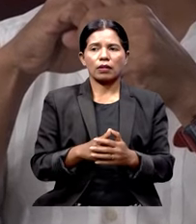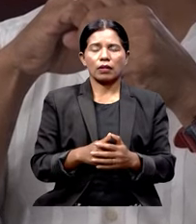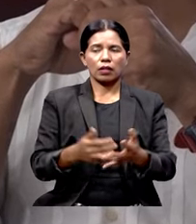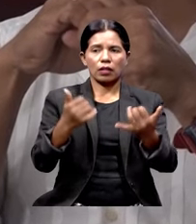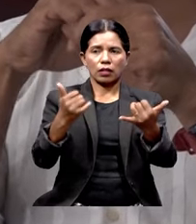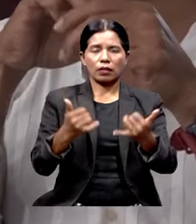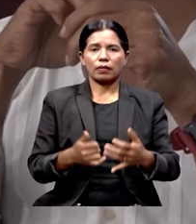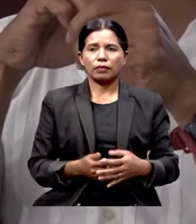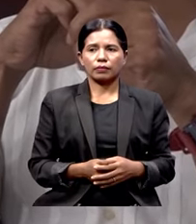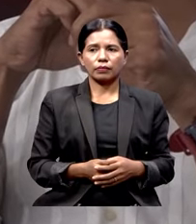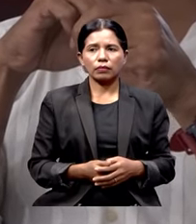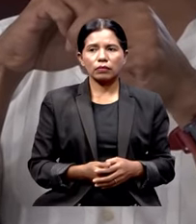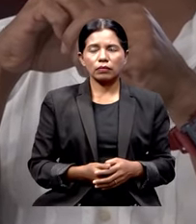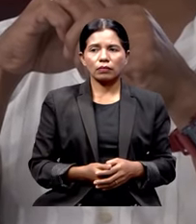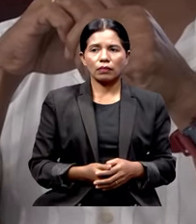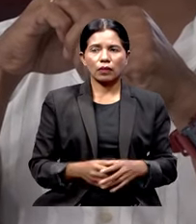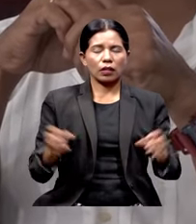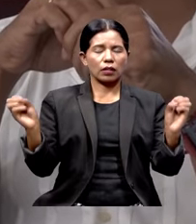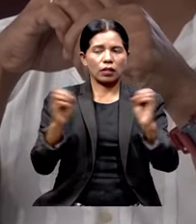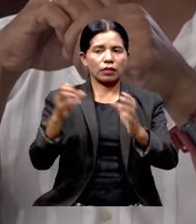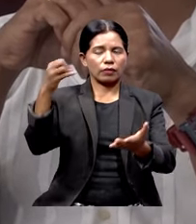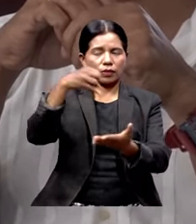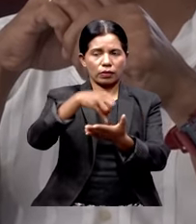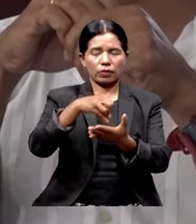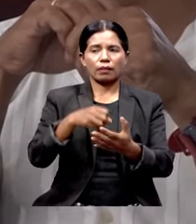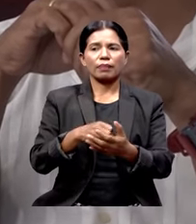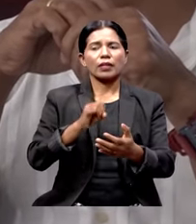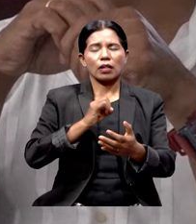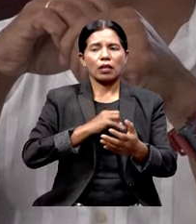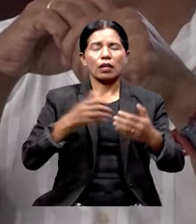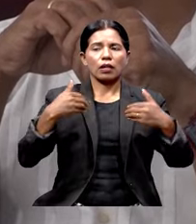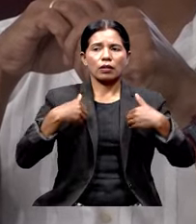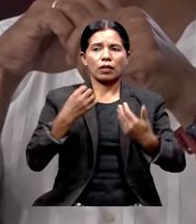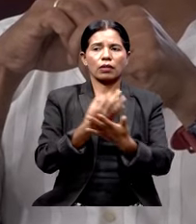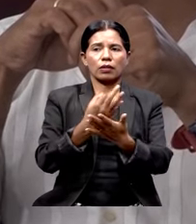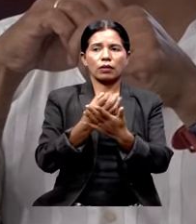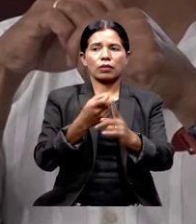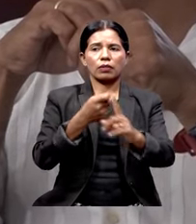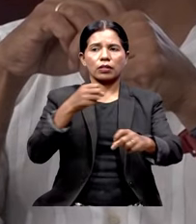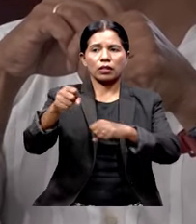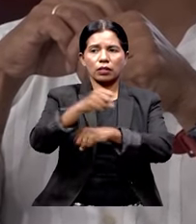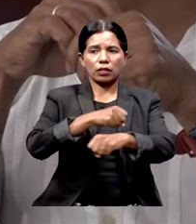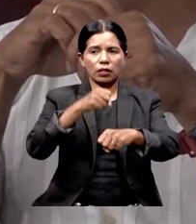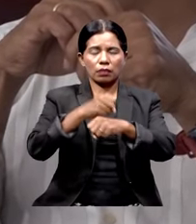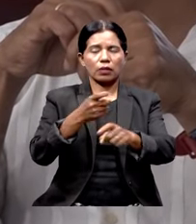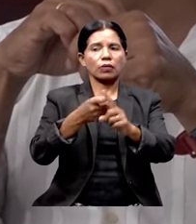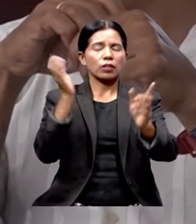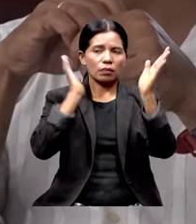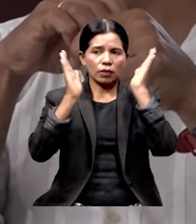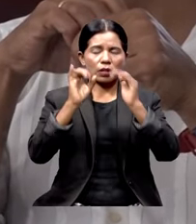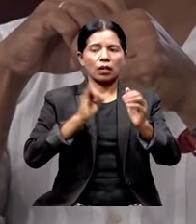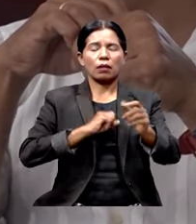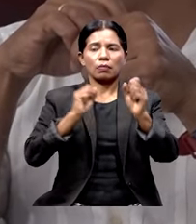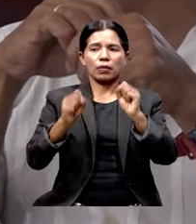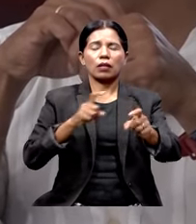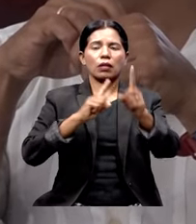idana la investor. How iha osan mai husi Singapore, mai husi Malaysia, how Belakolia,